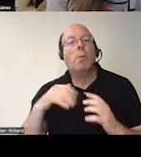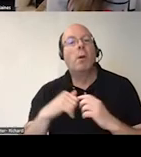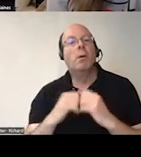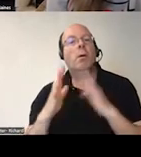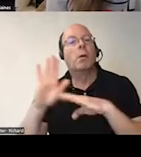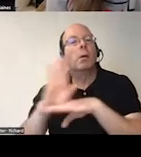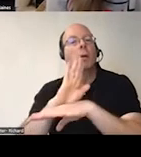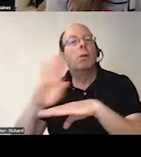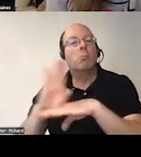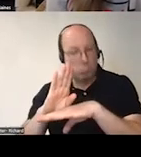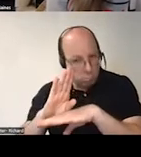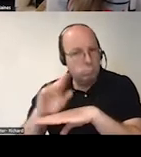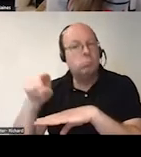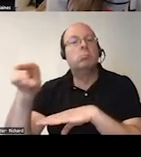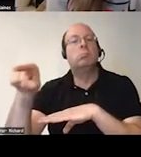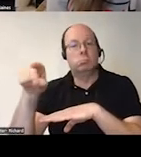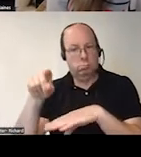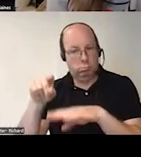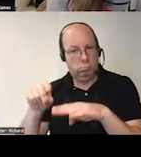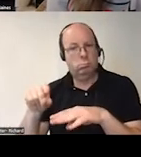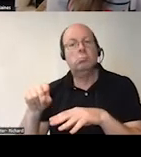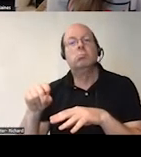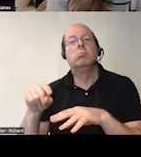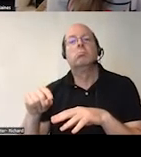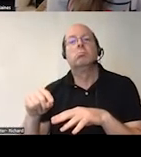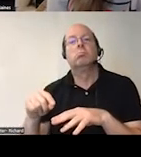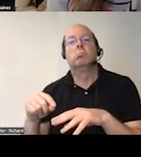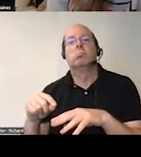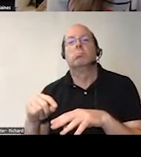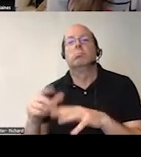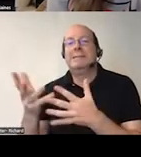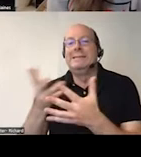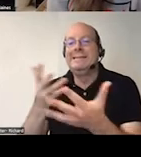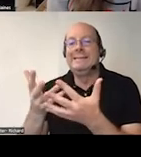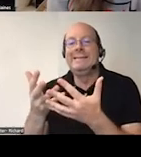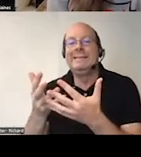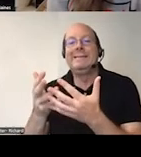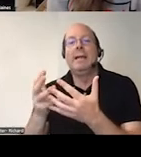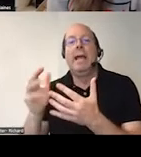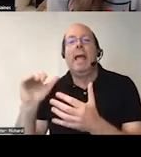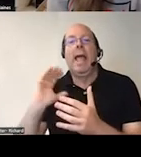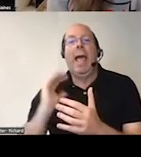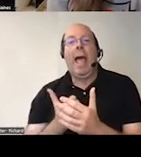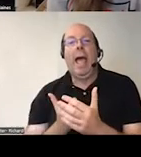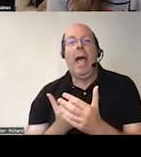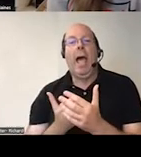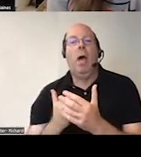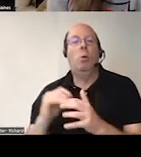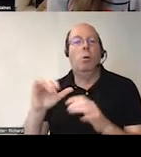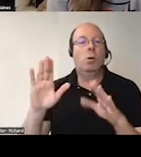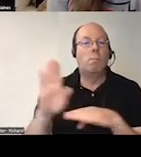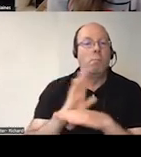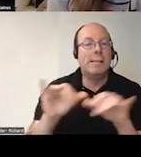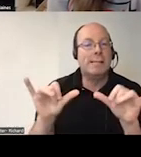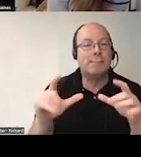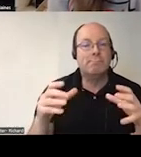I found is that we are all in similar places, you know, at similar scales, with similar resources.